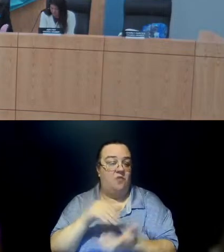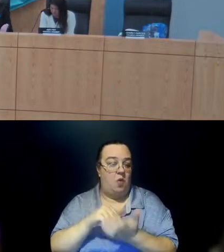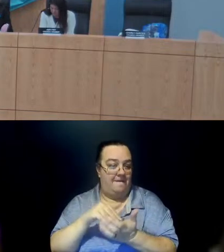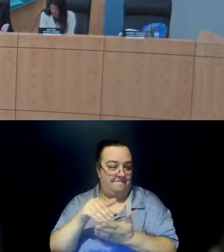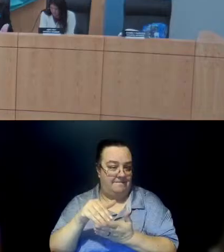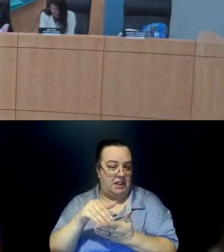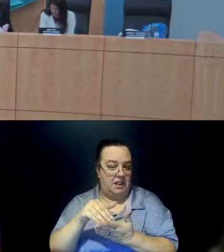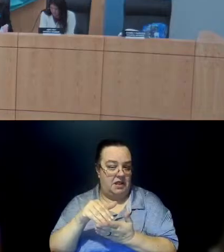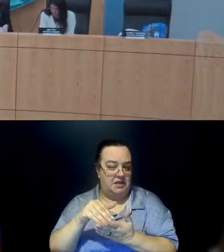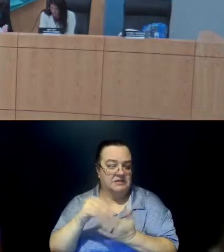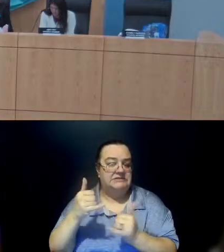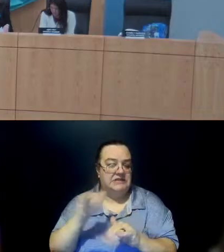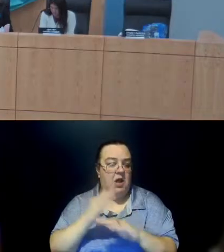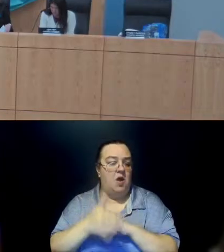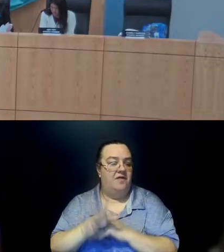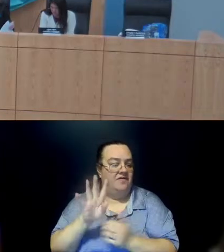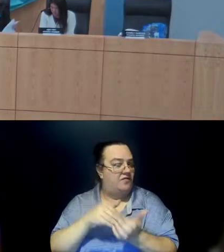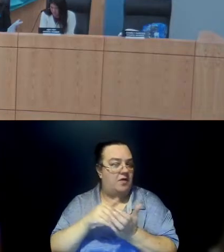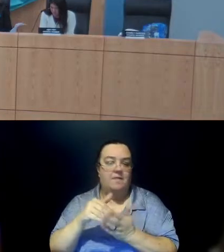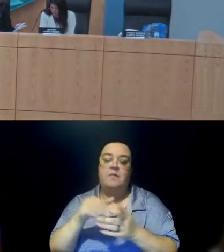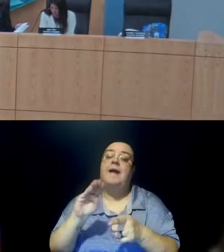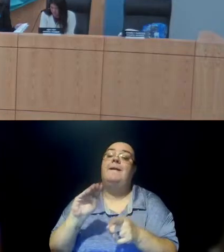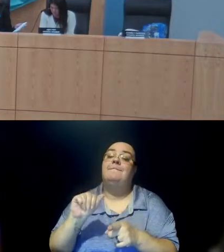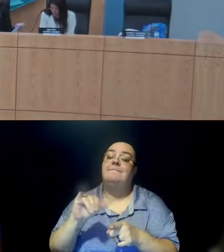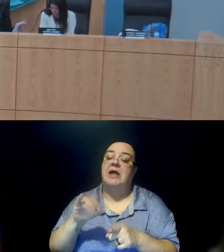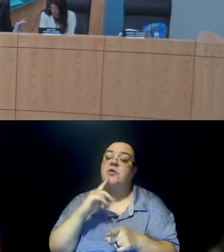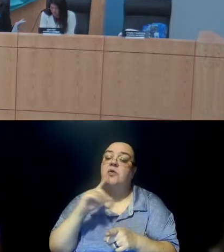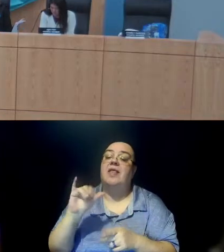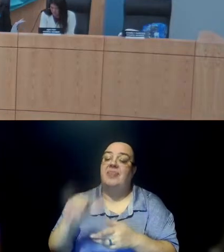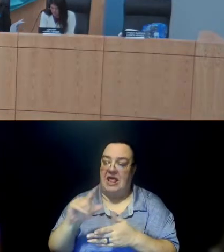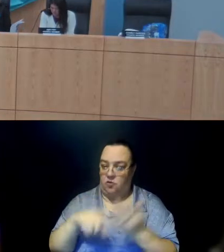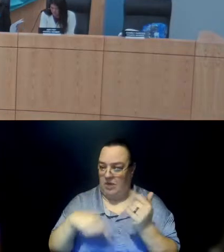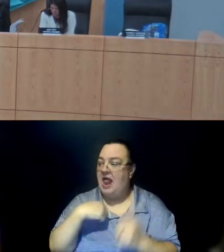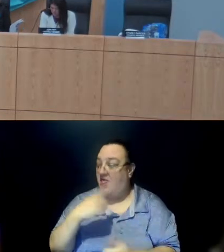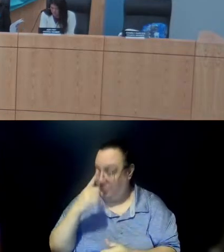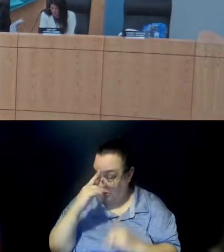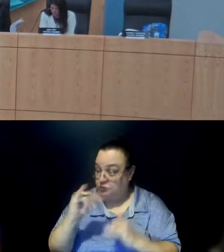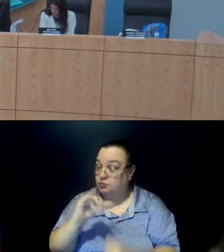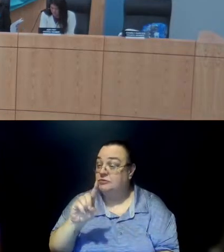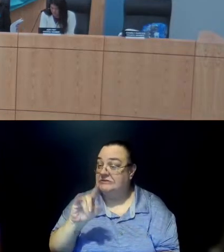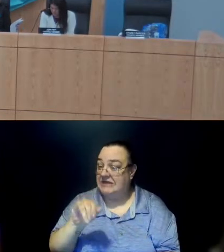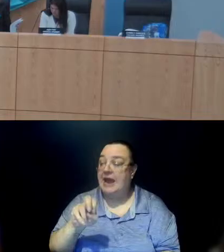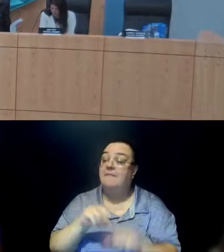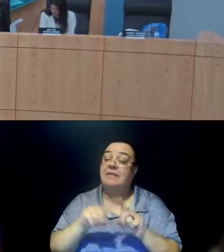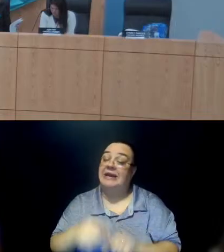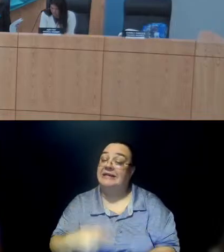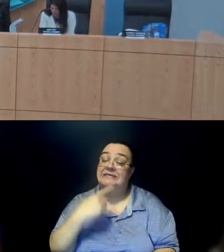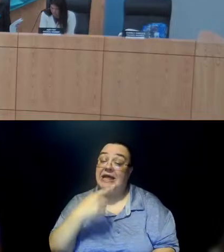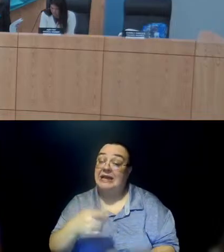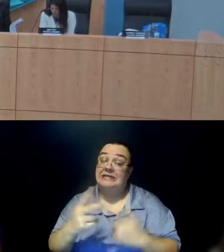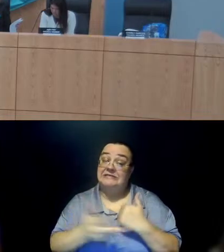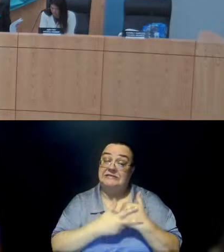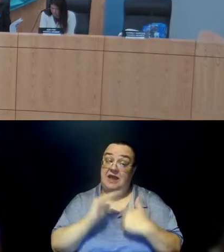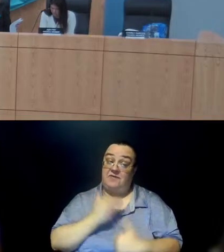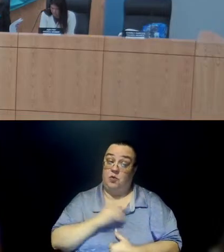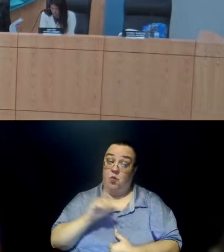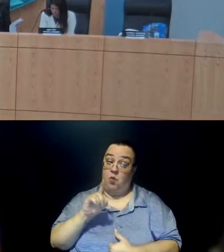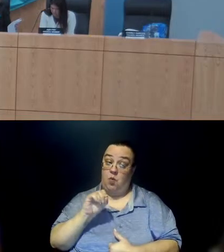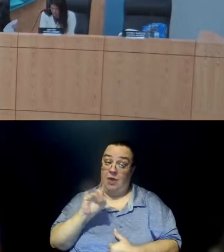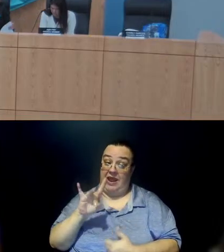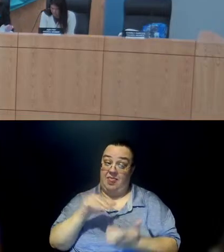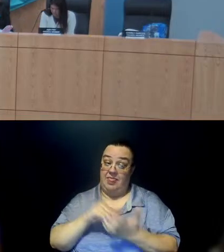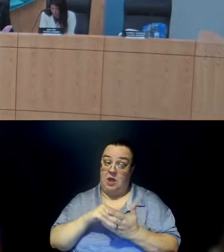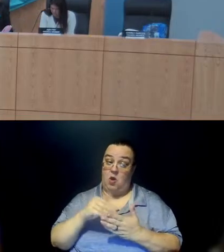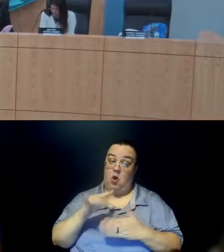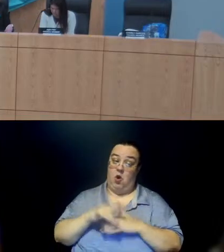public works over 4 million. No, well, that's what I thought, Diane, but he says he saved us 108 earlier on.